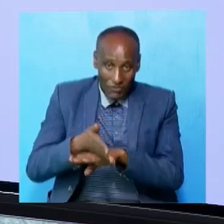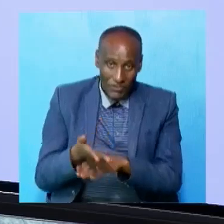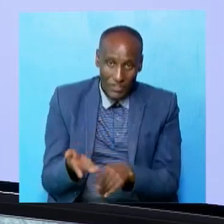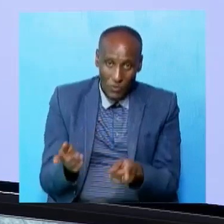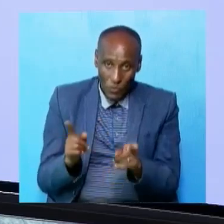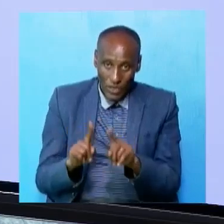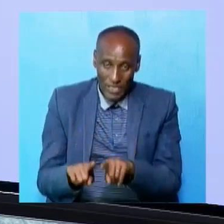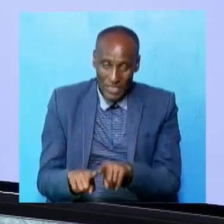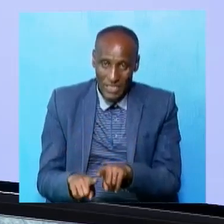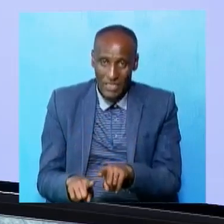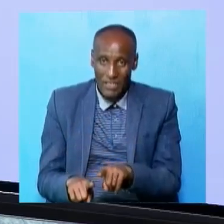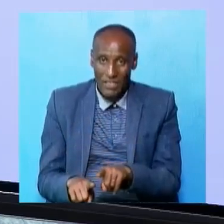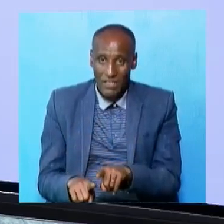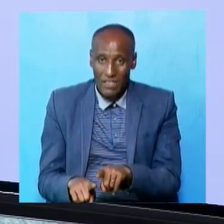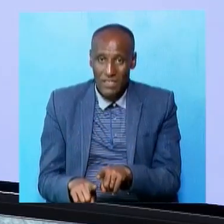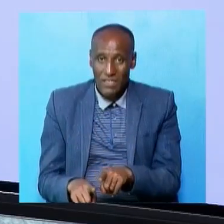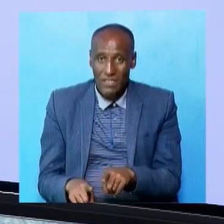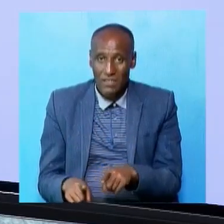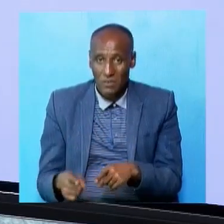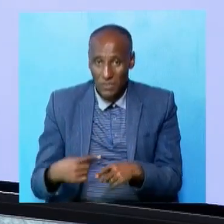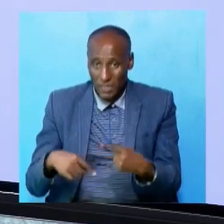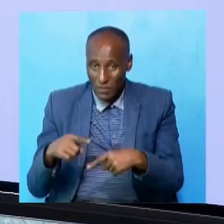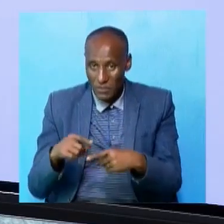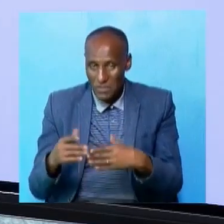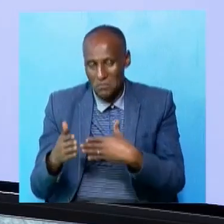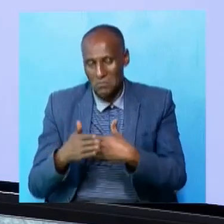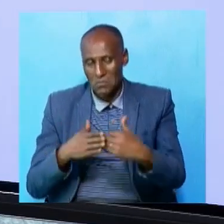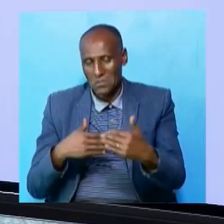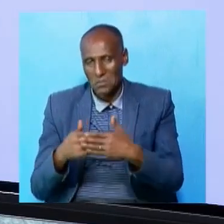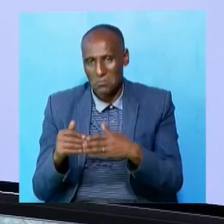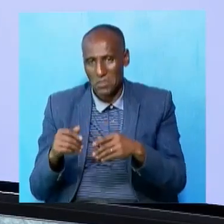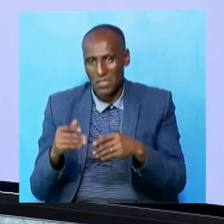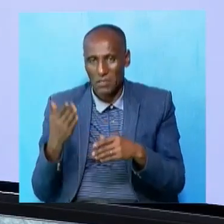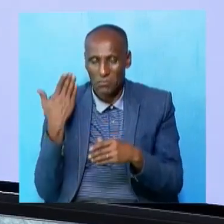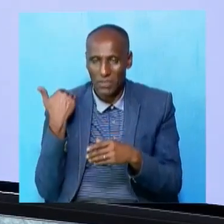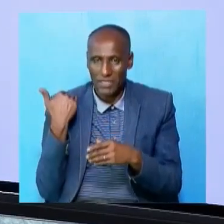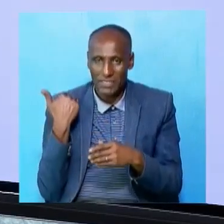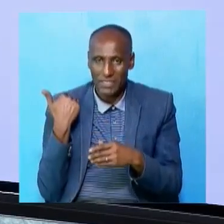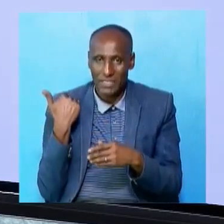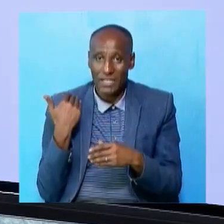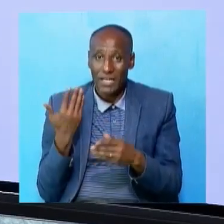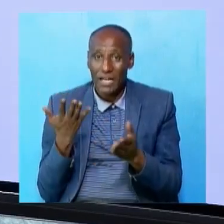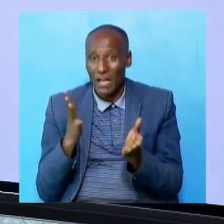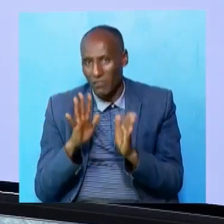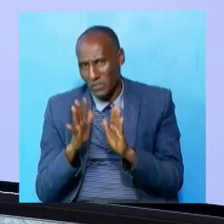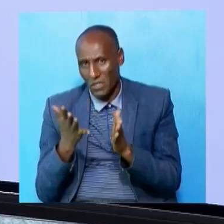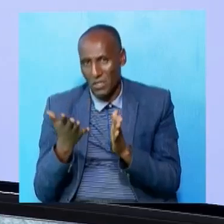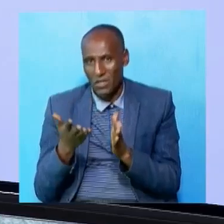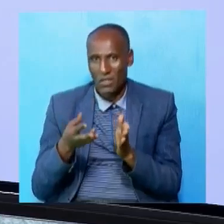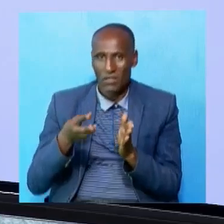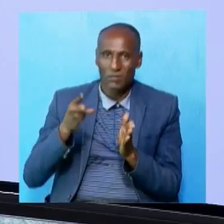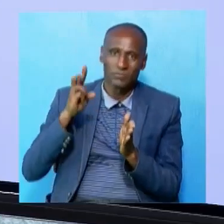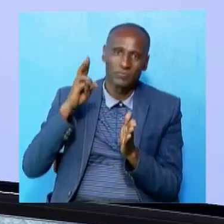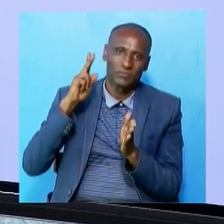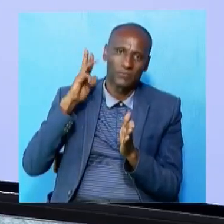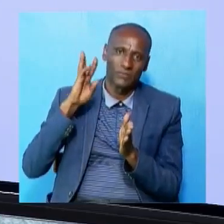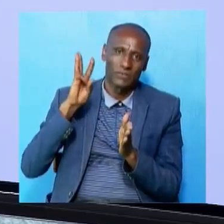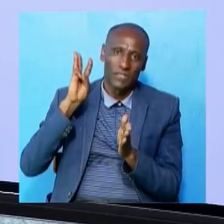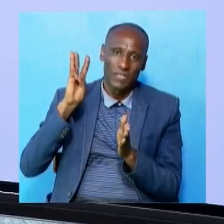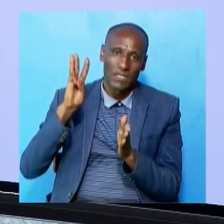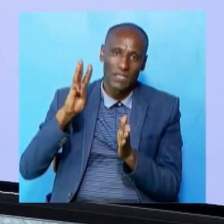the simple past, and after a while, what we use is the long action, okay? Which is what?